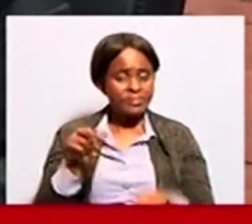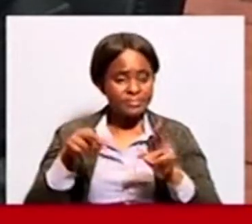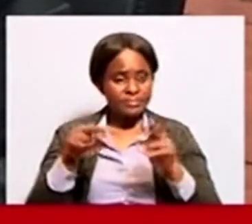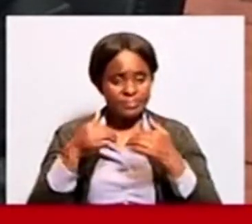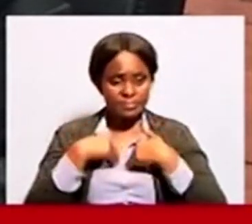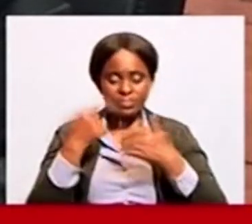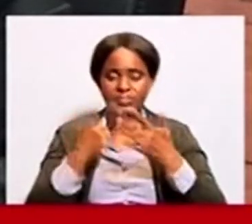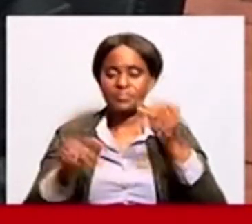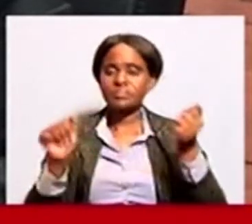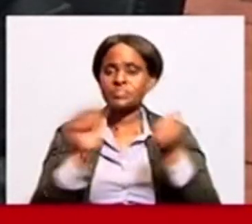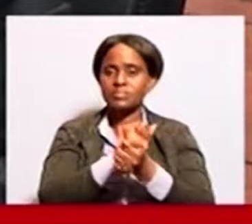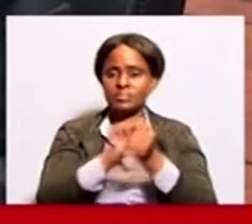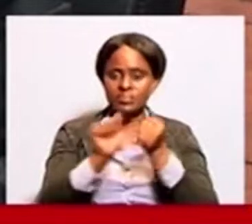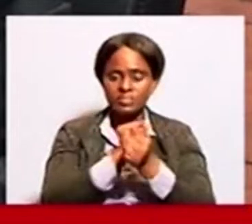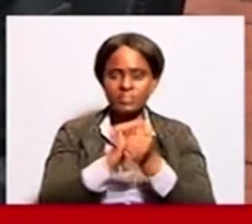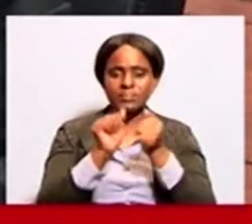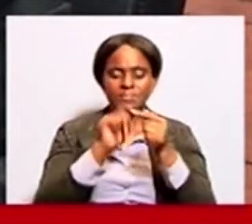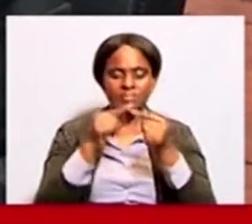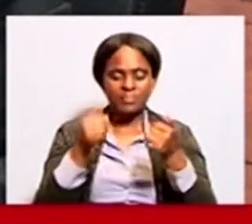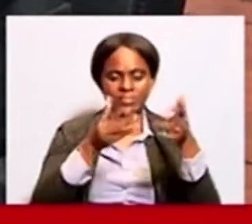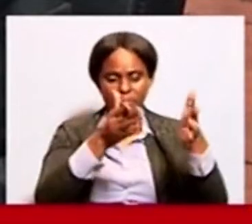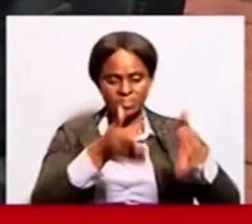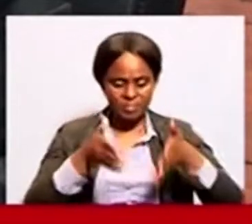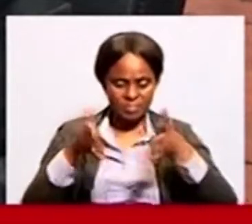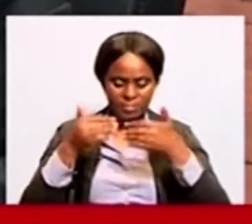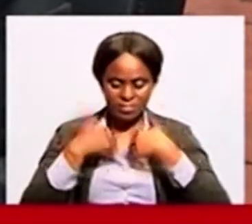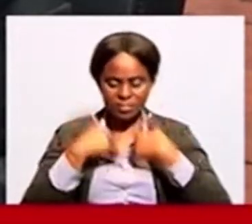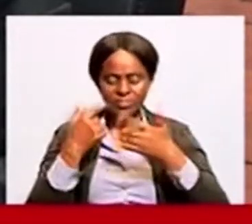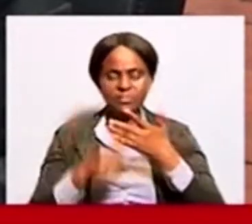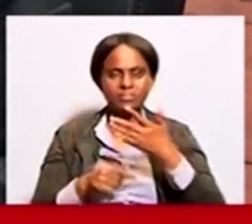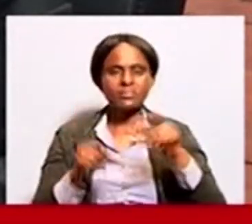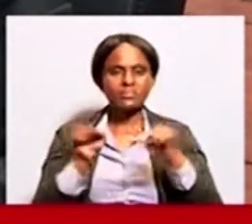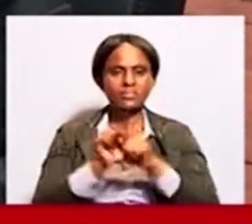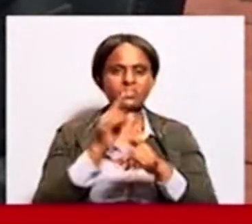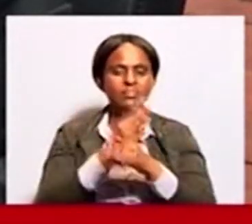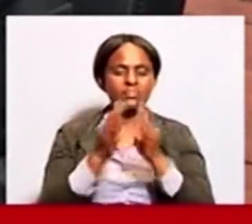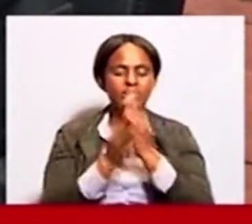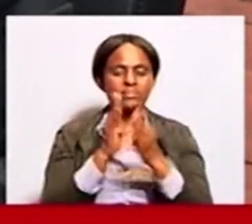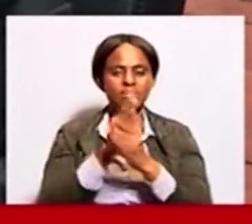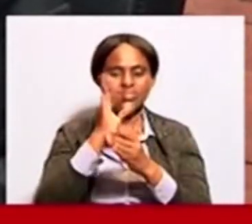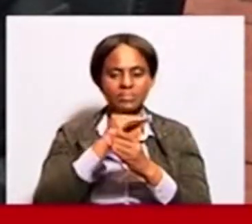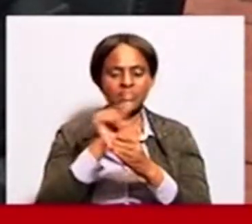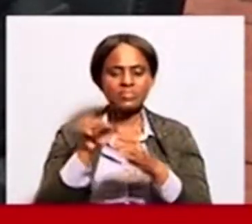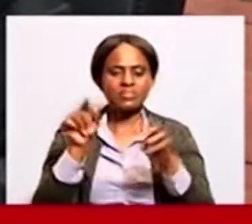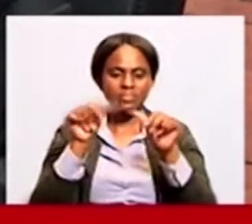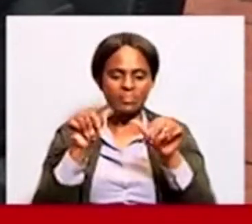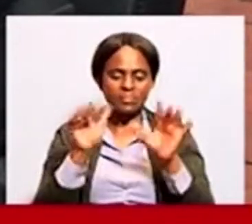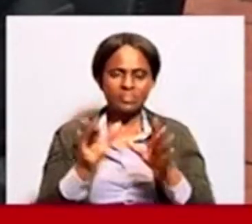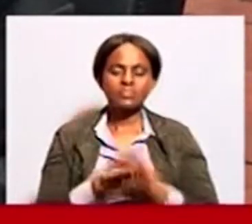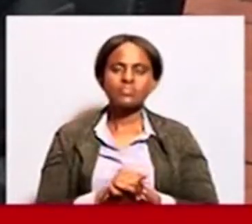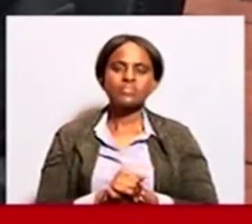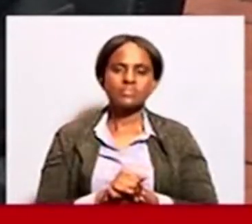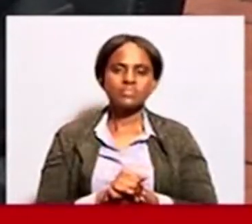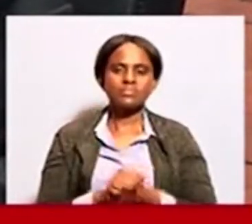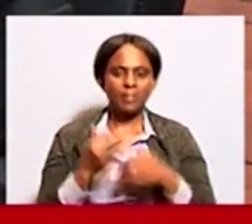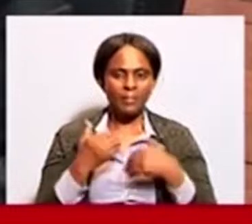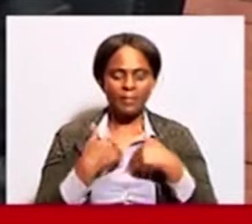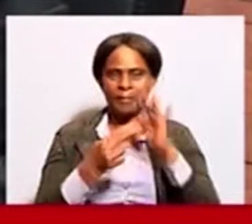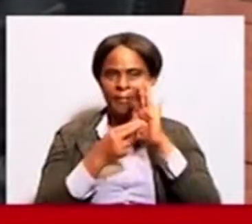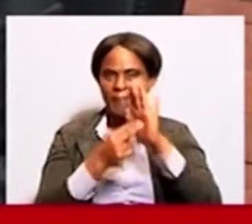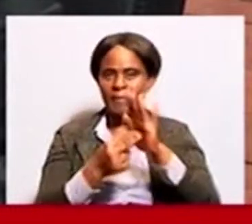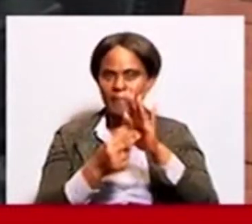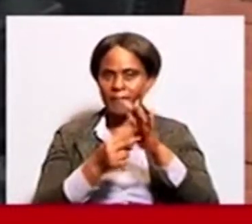had been damaged despite the drainage having been constructed. That is the auditor. And they have shown